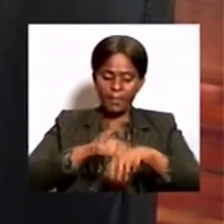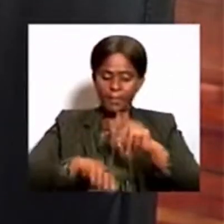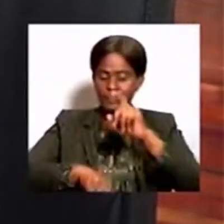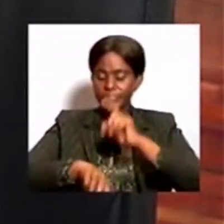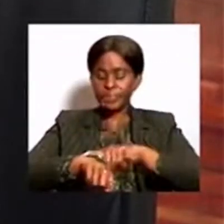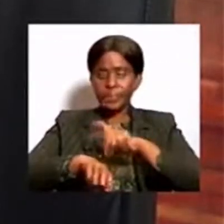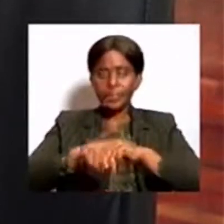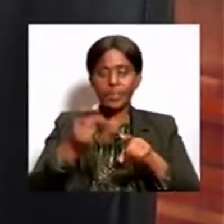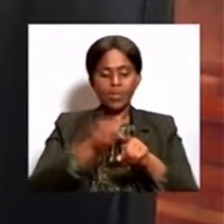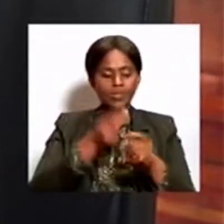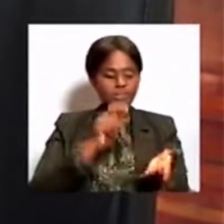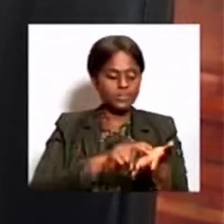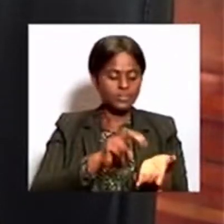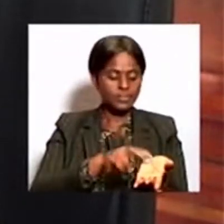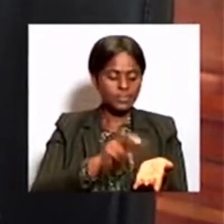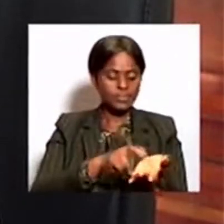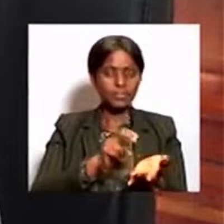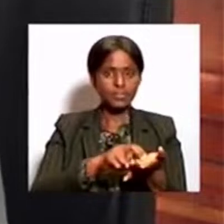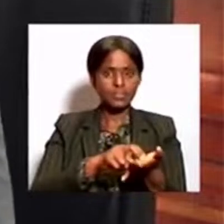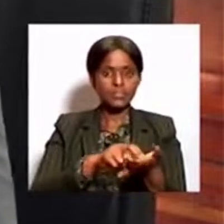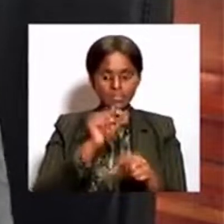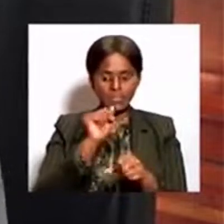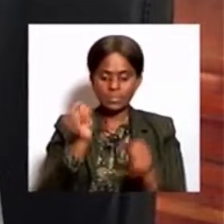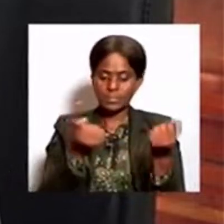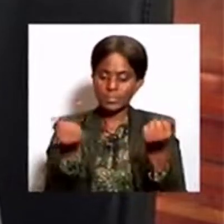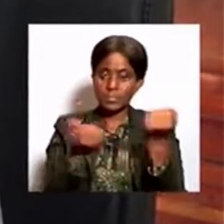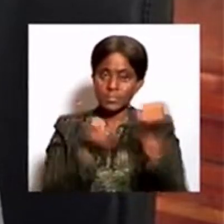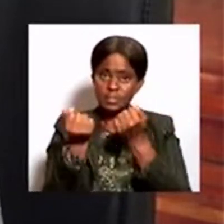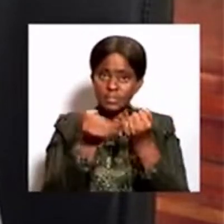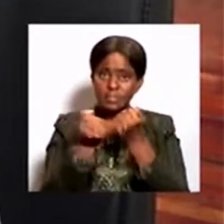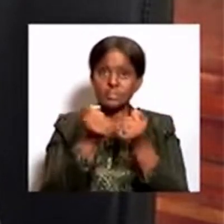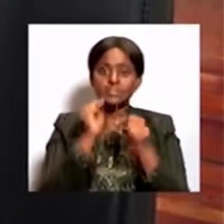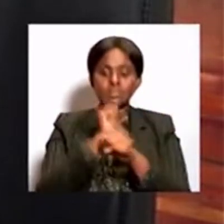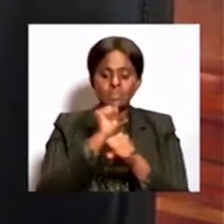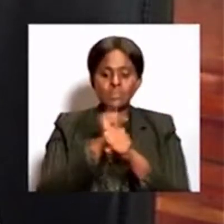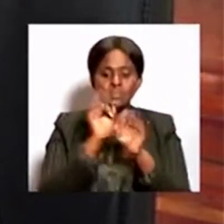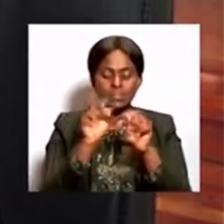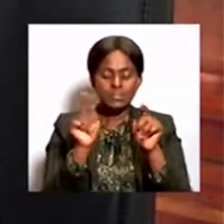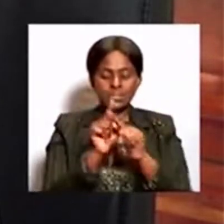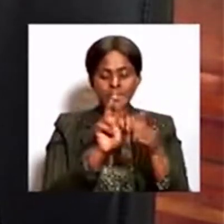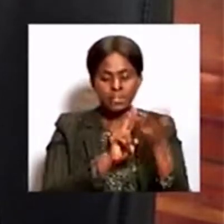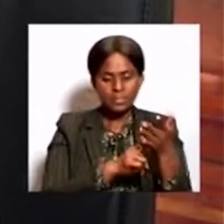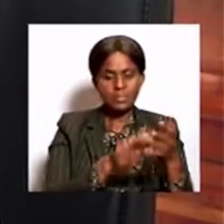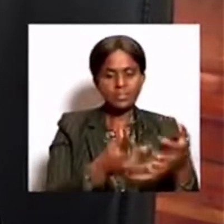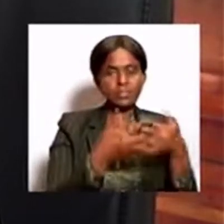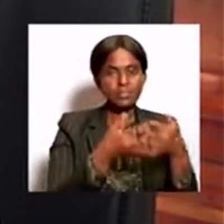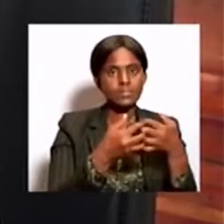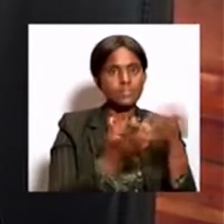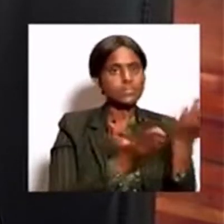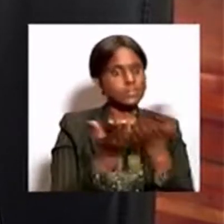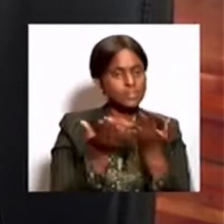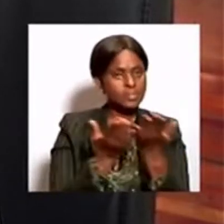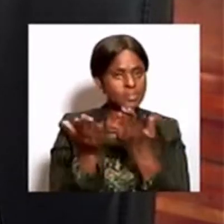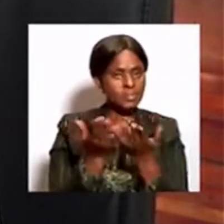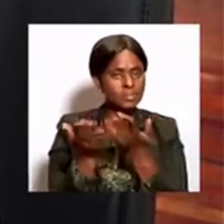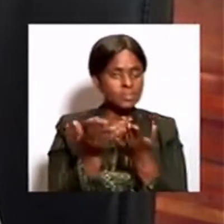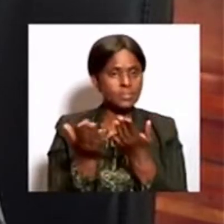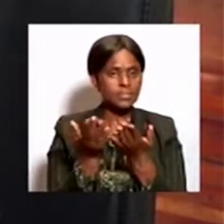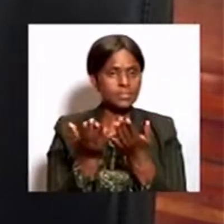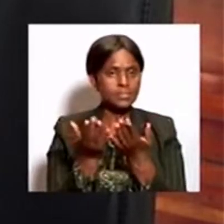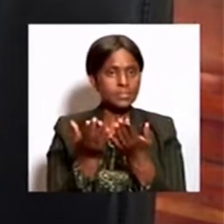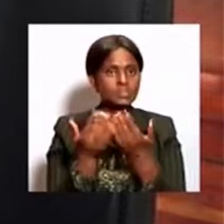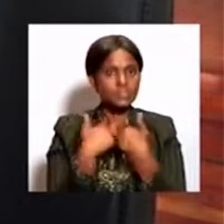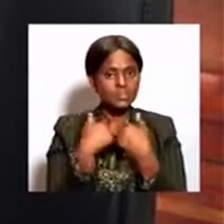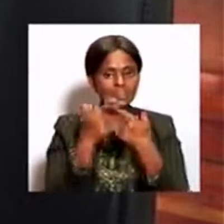from November, the vehicle was operational, and it was reported by our engineering service to have had